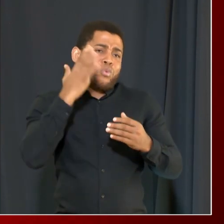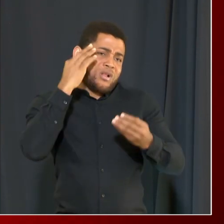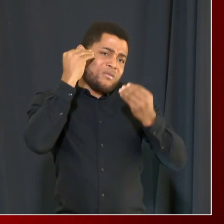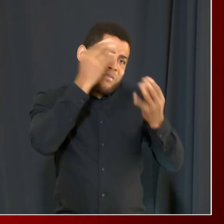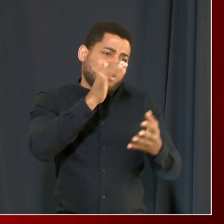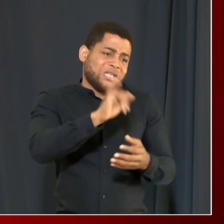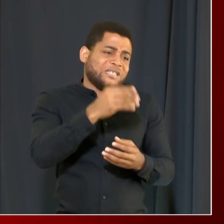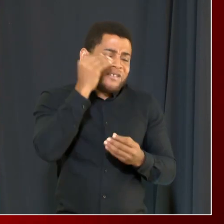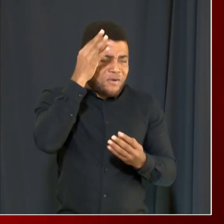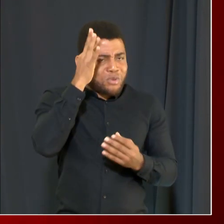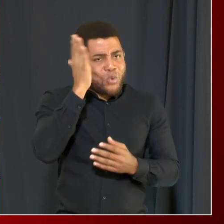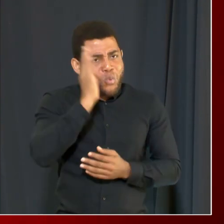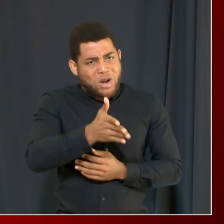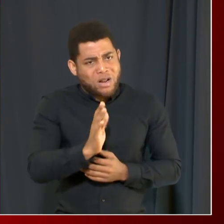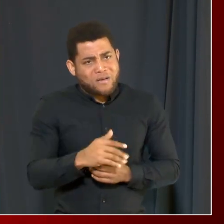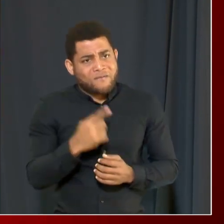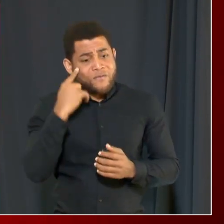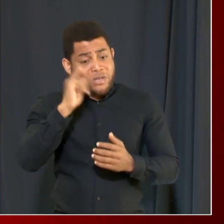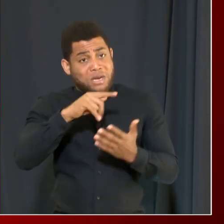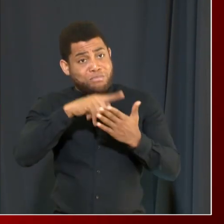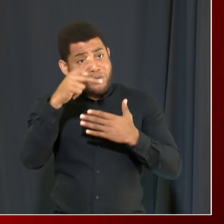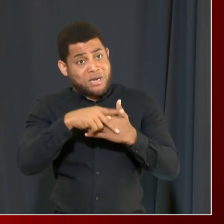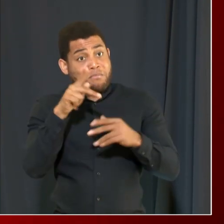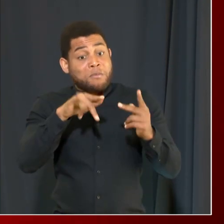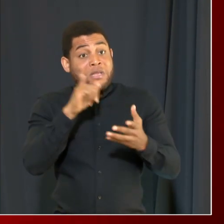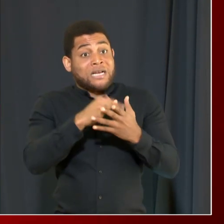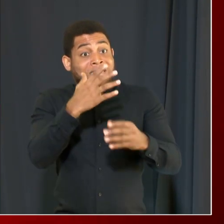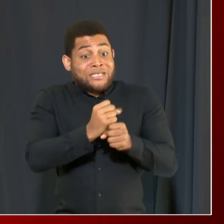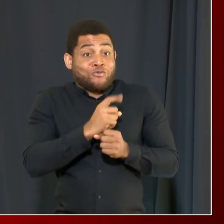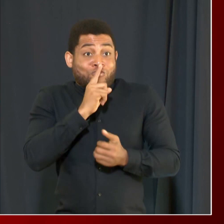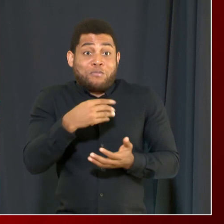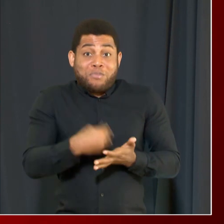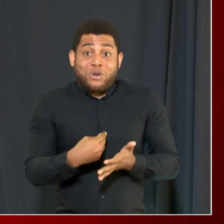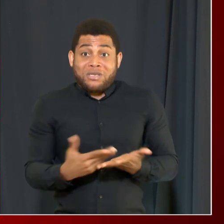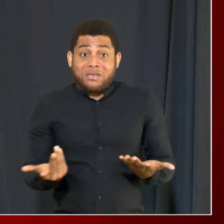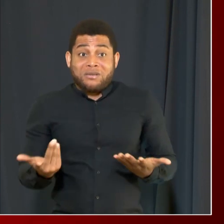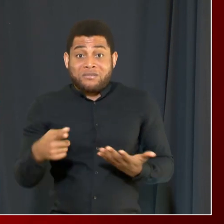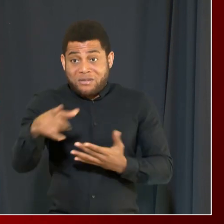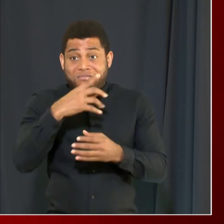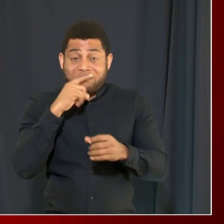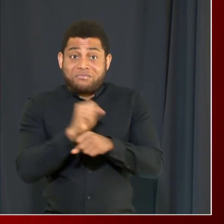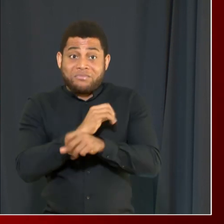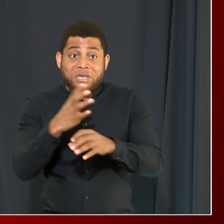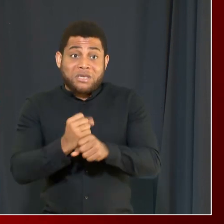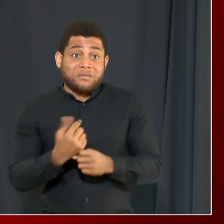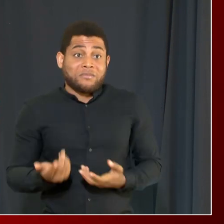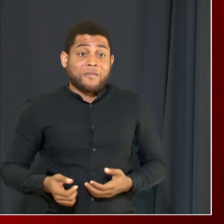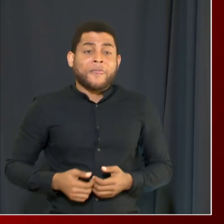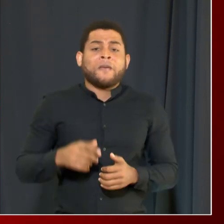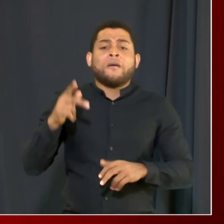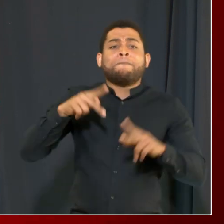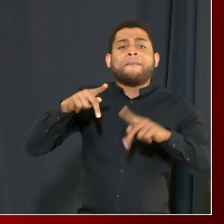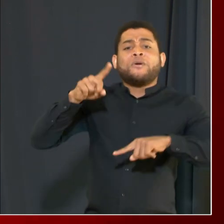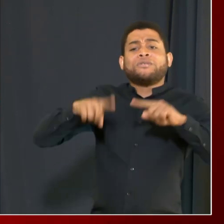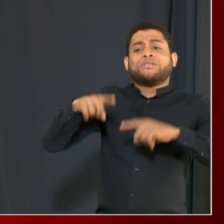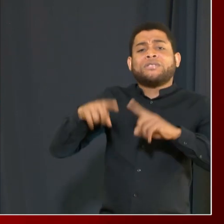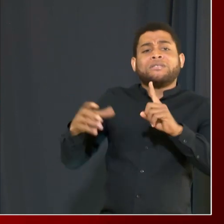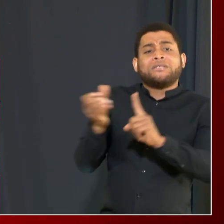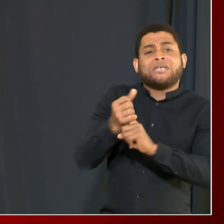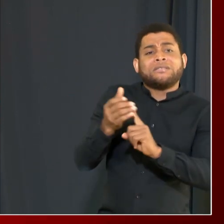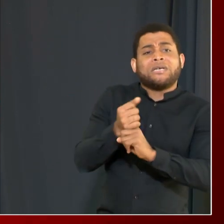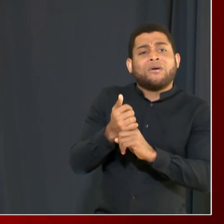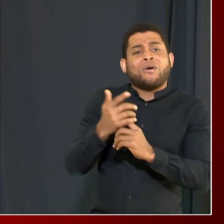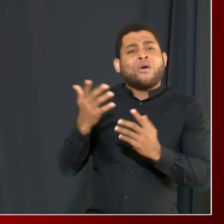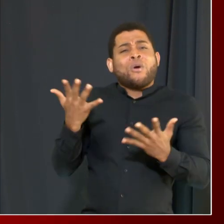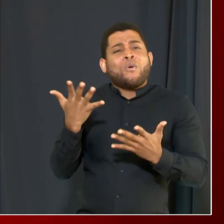real program and people get real money. Yes. Speaking of random attacks, what's the status of the investigation around what